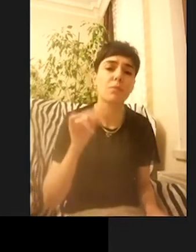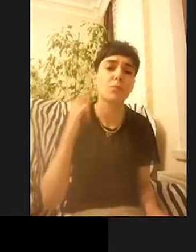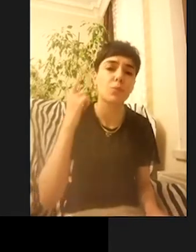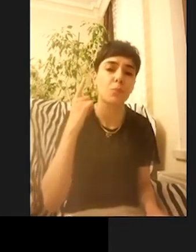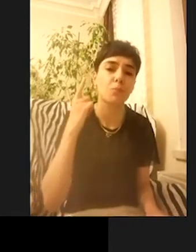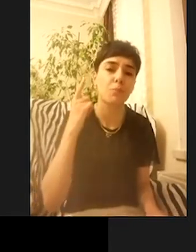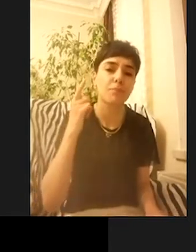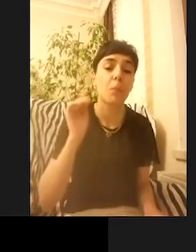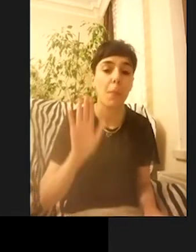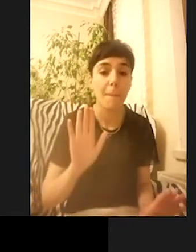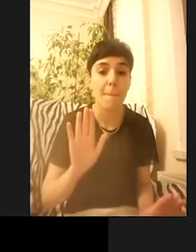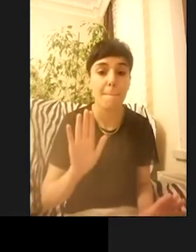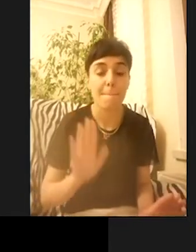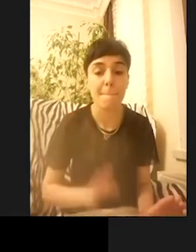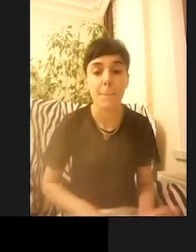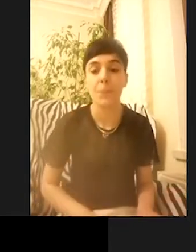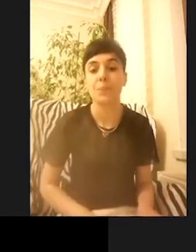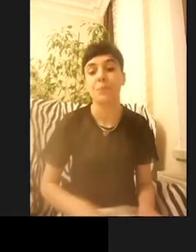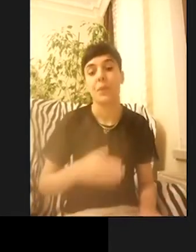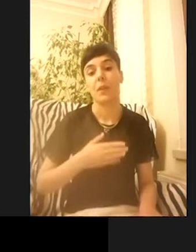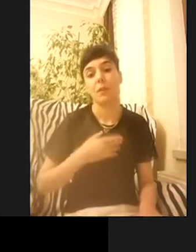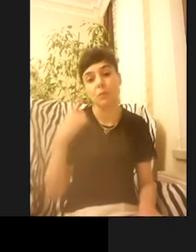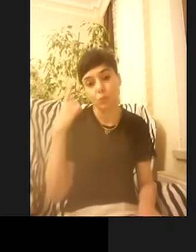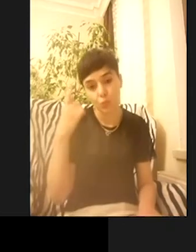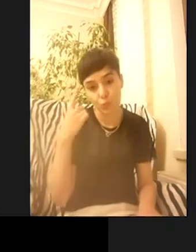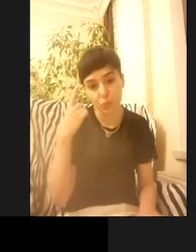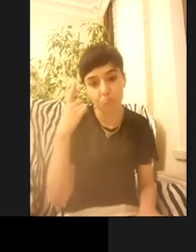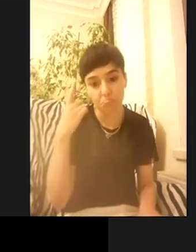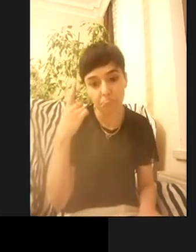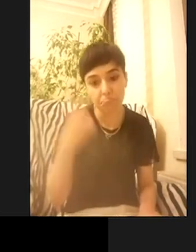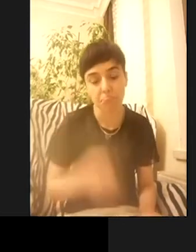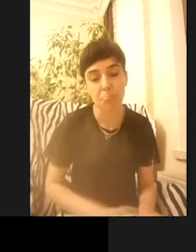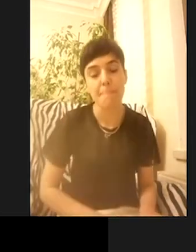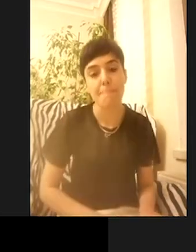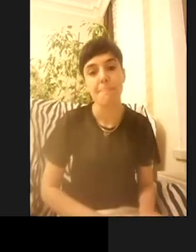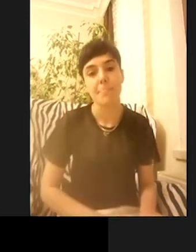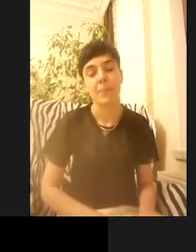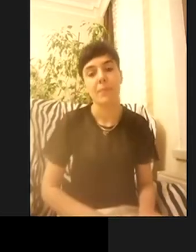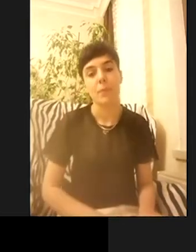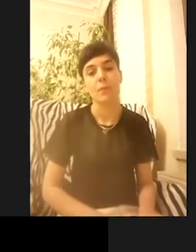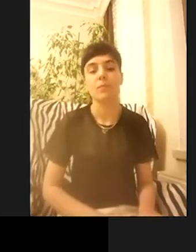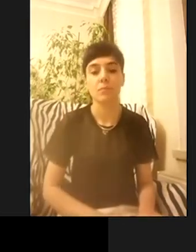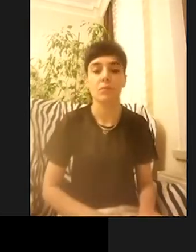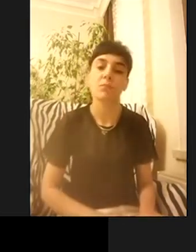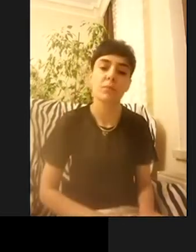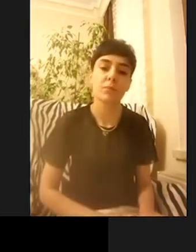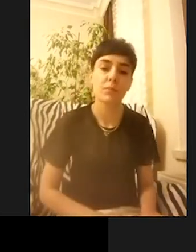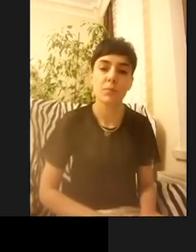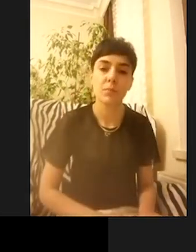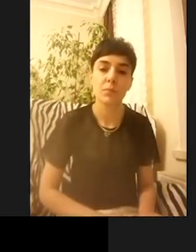view, I consider whiteness not as a kind of racial identity, but a